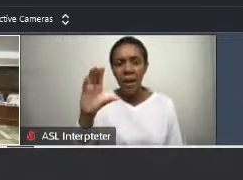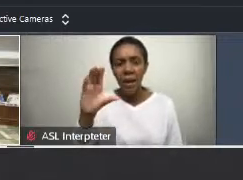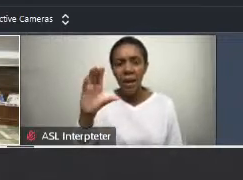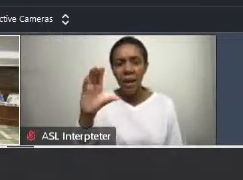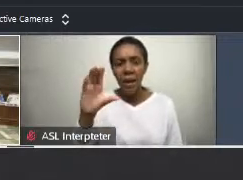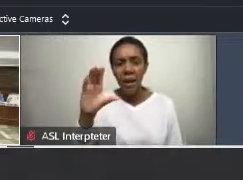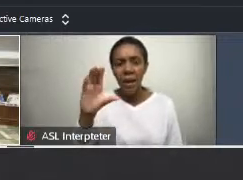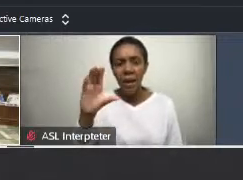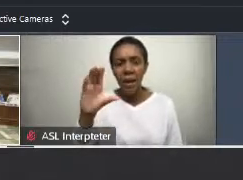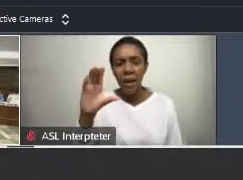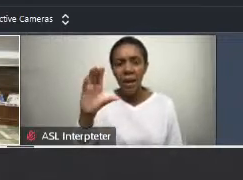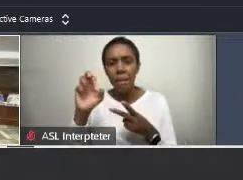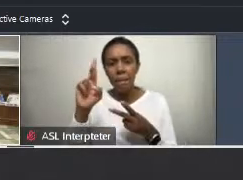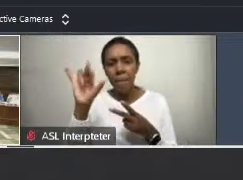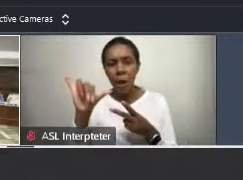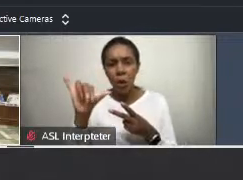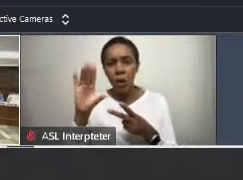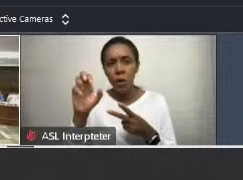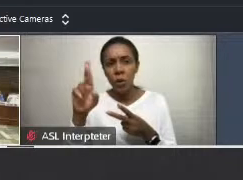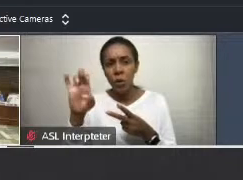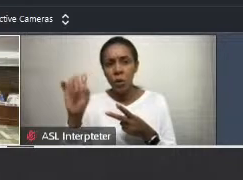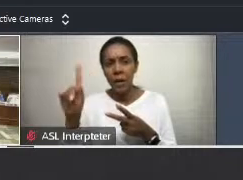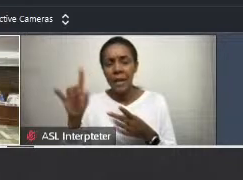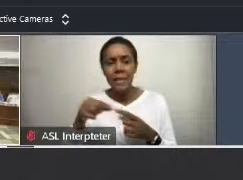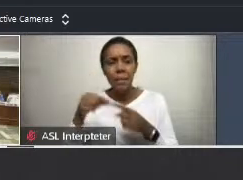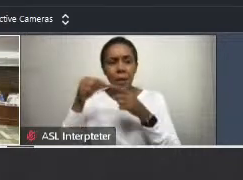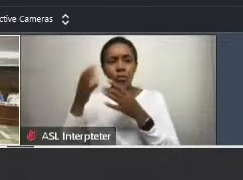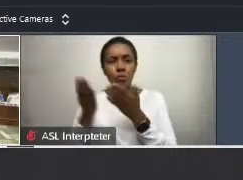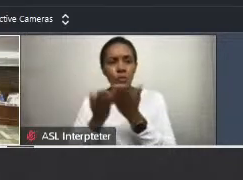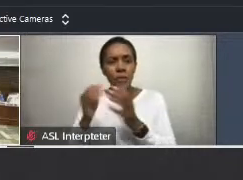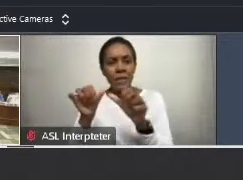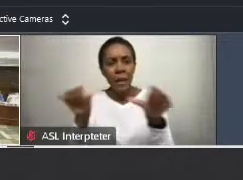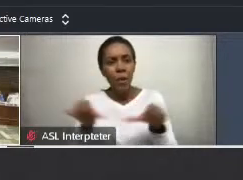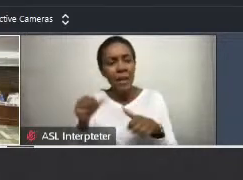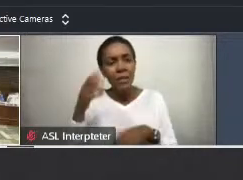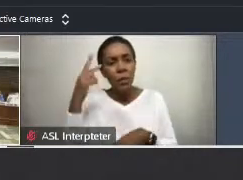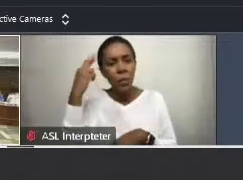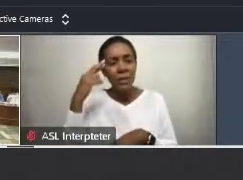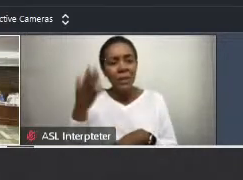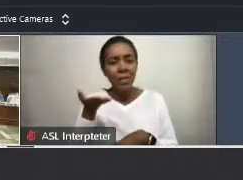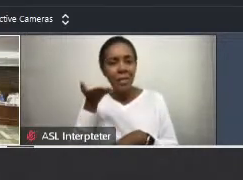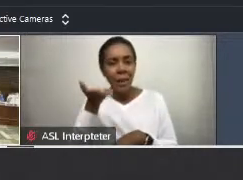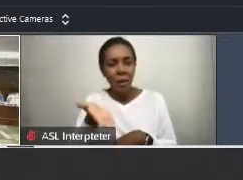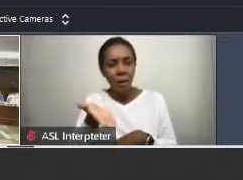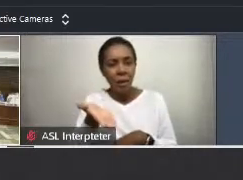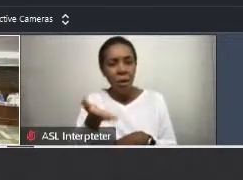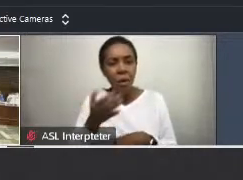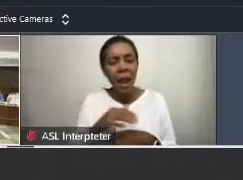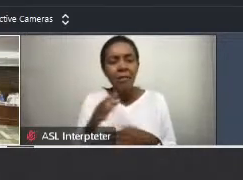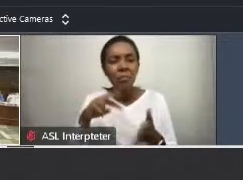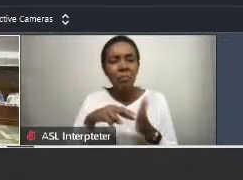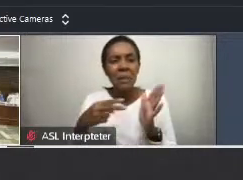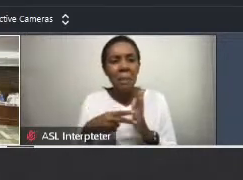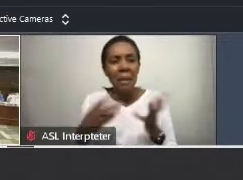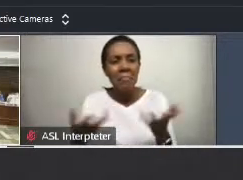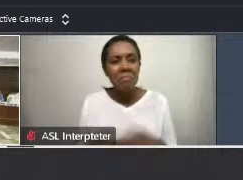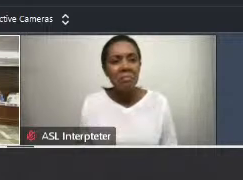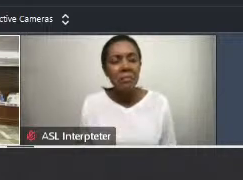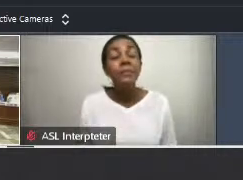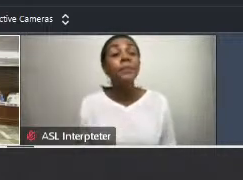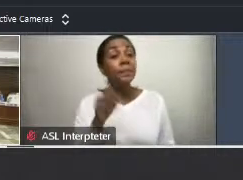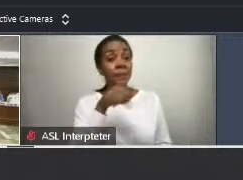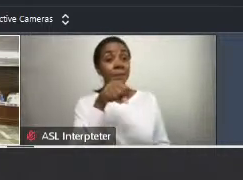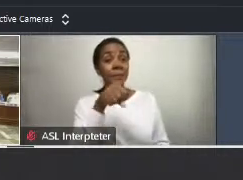Creek special sewer service areas, why they're there, and, you know, what that means? Yes,